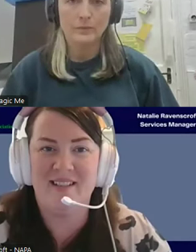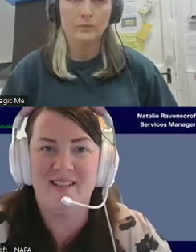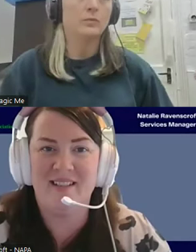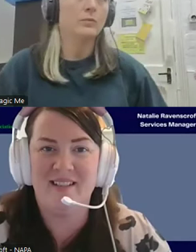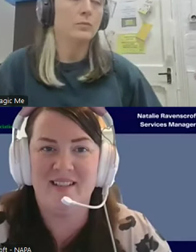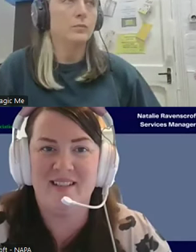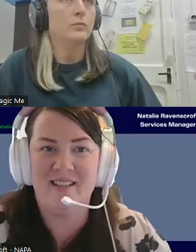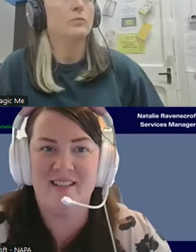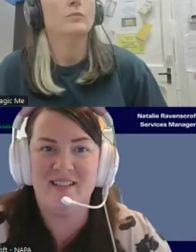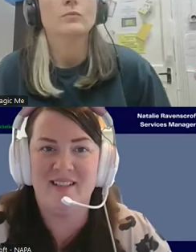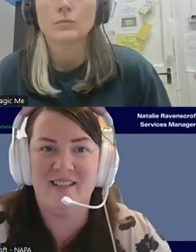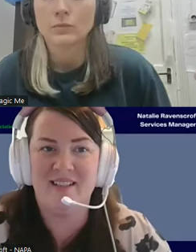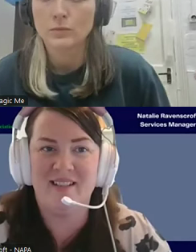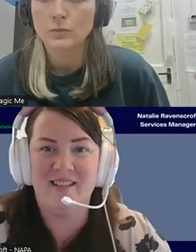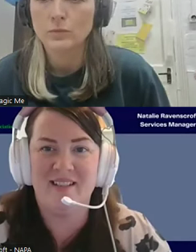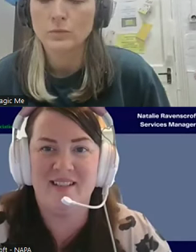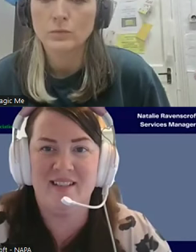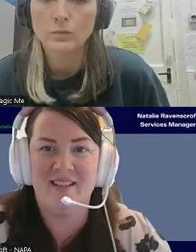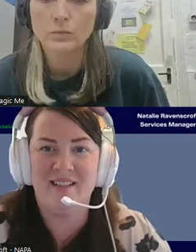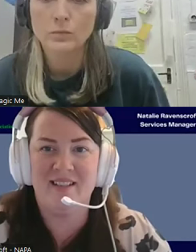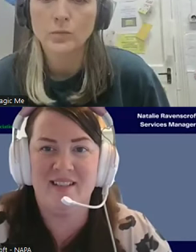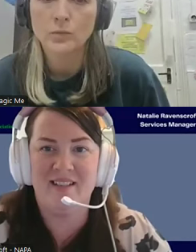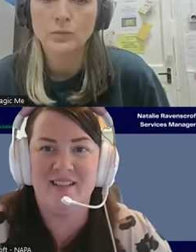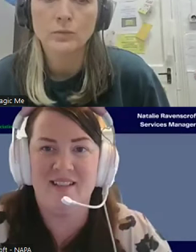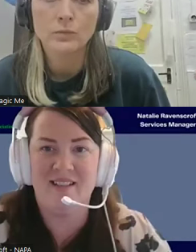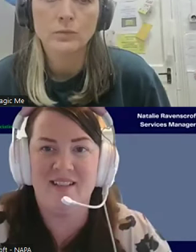learning programme opportunities.